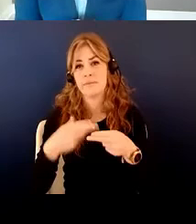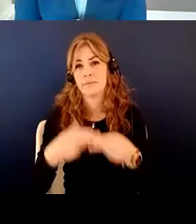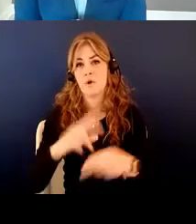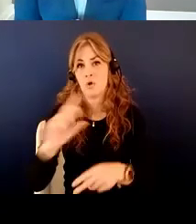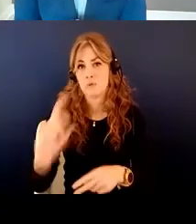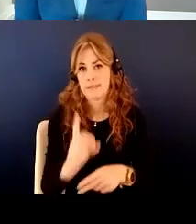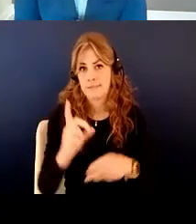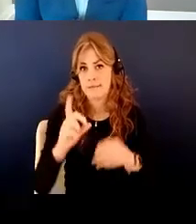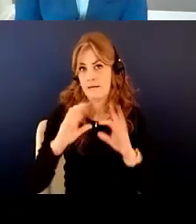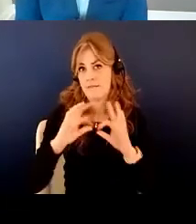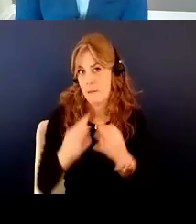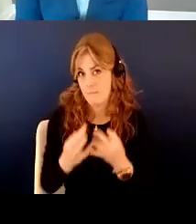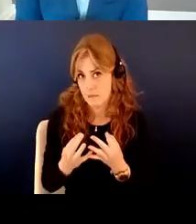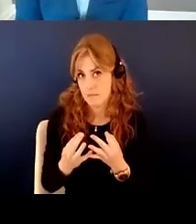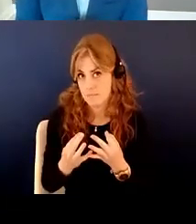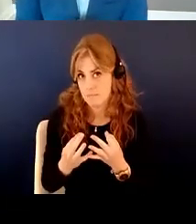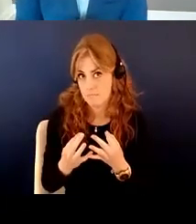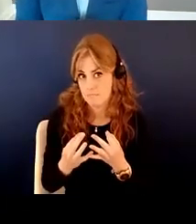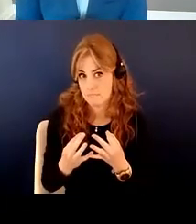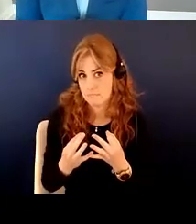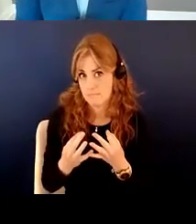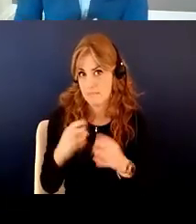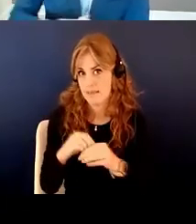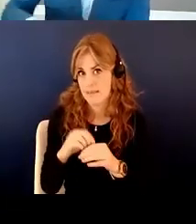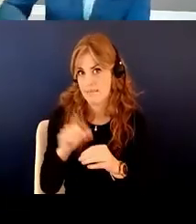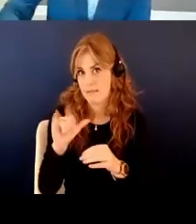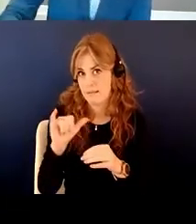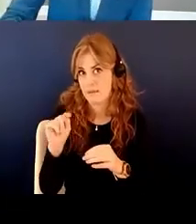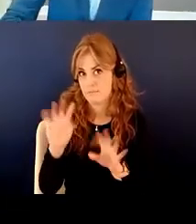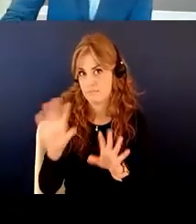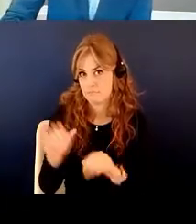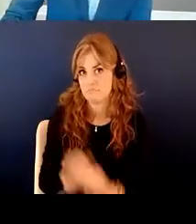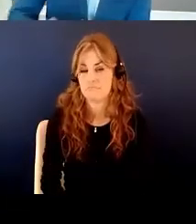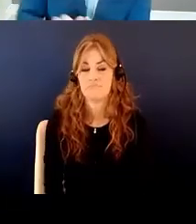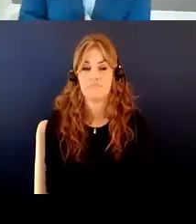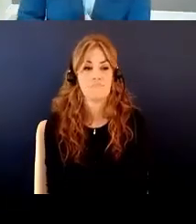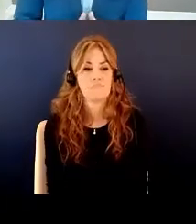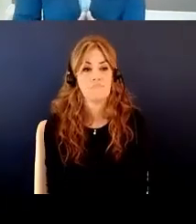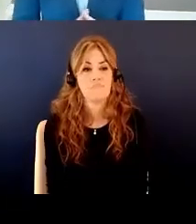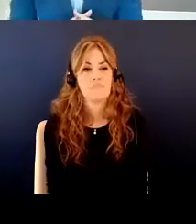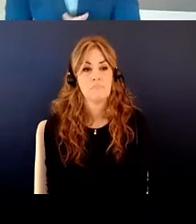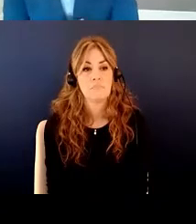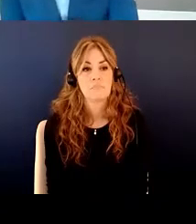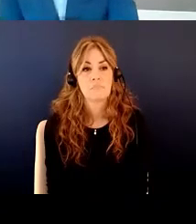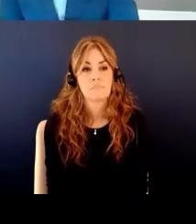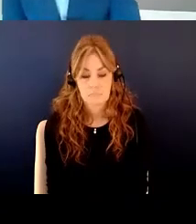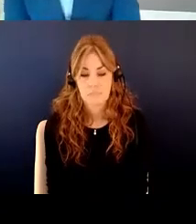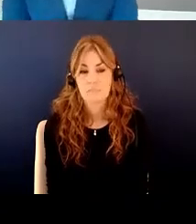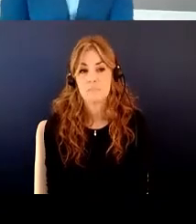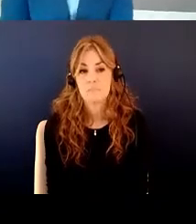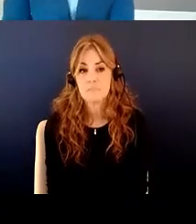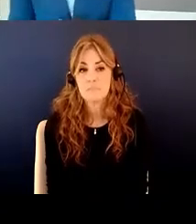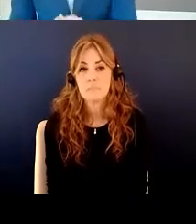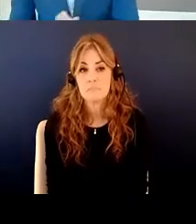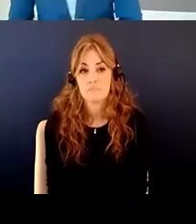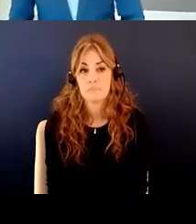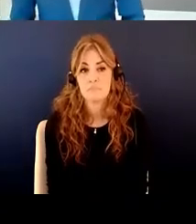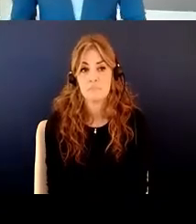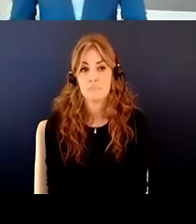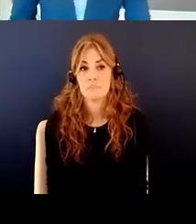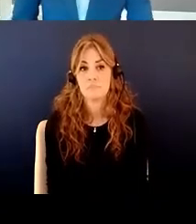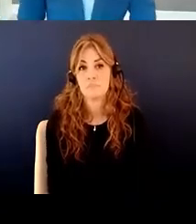family in the literature. Okay, So a little bit